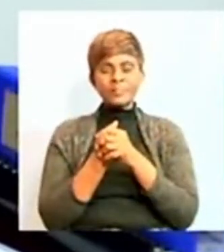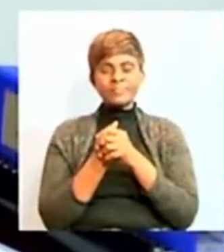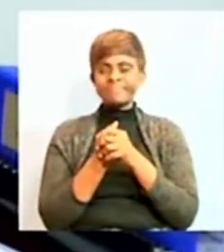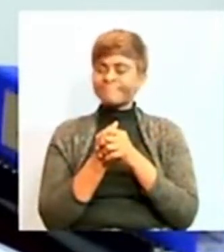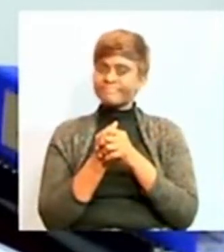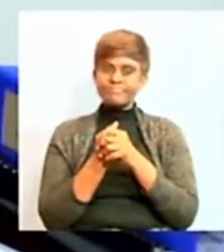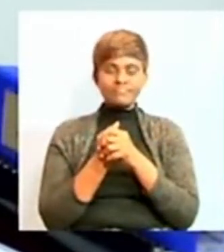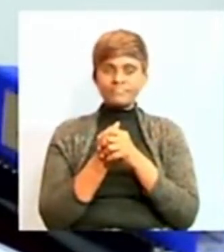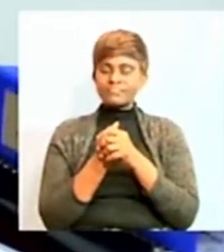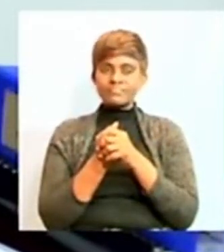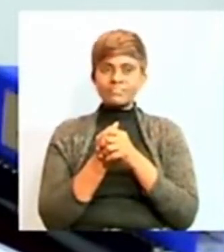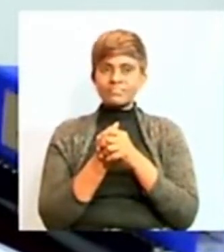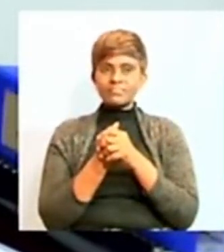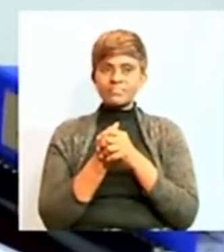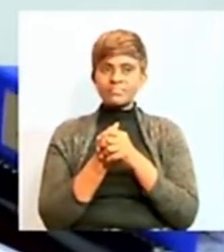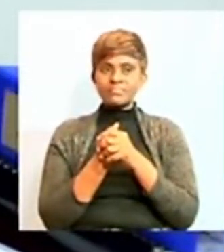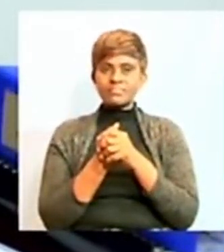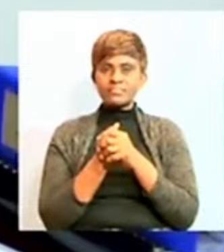So